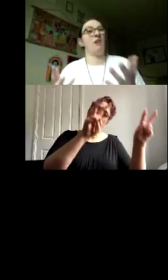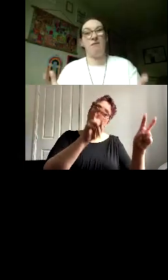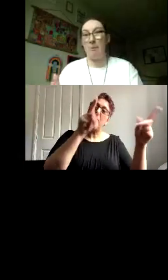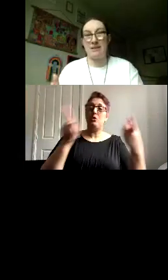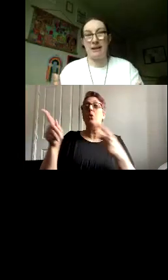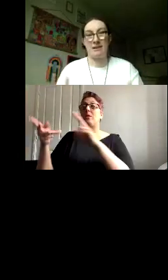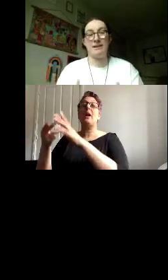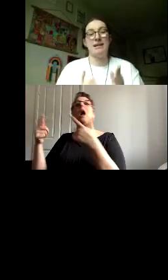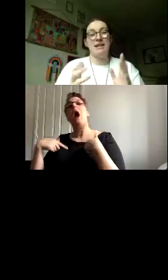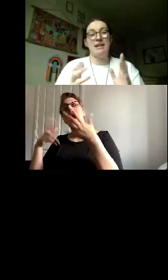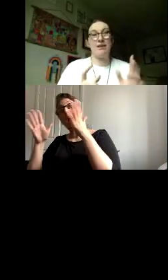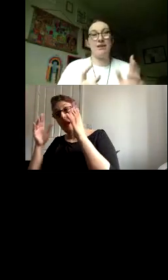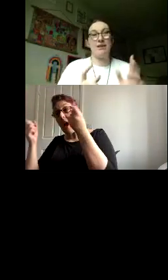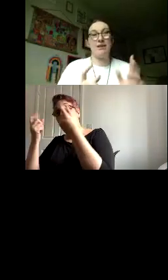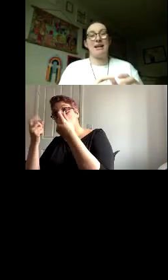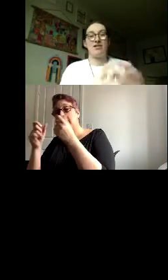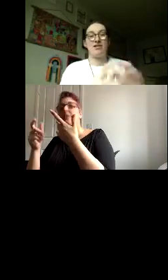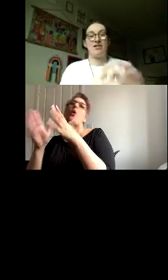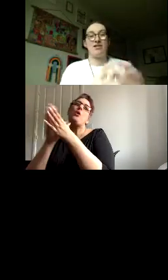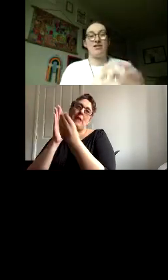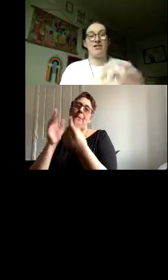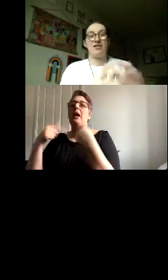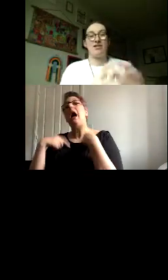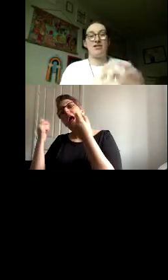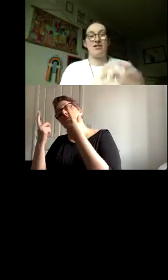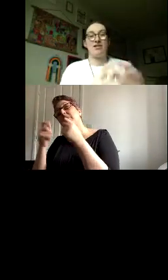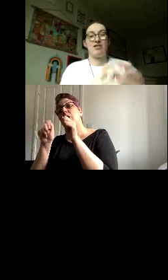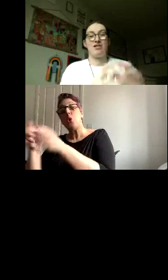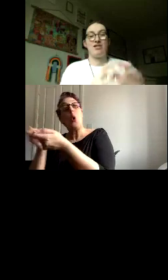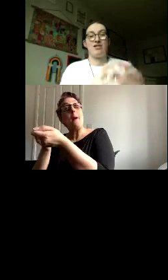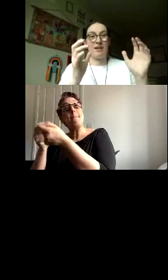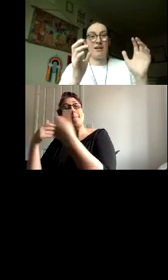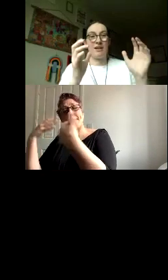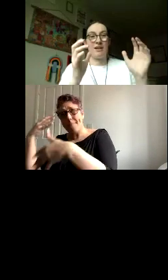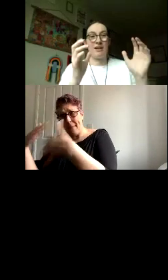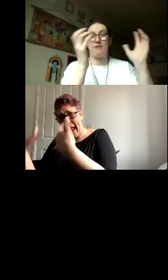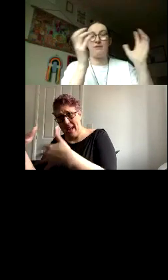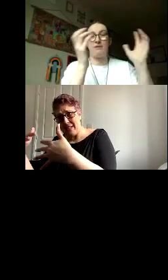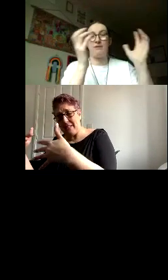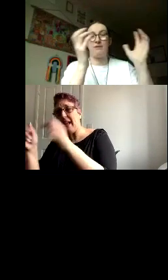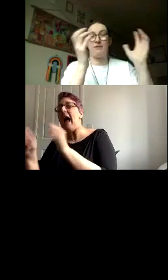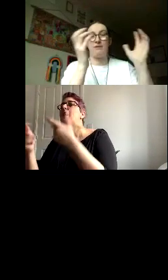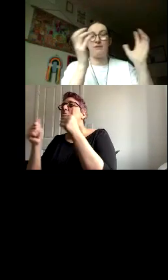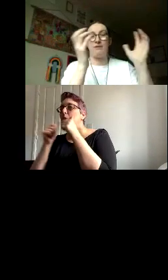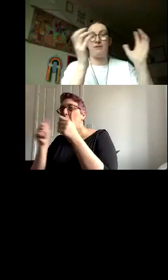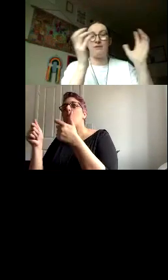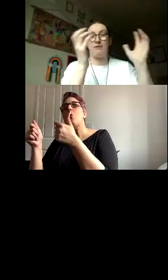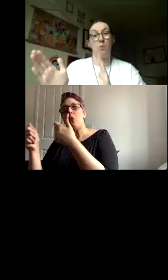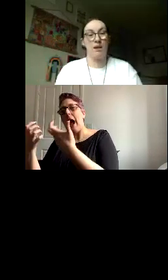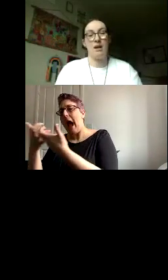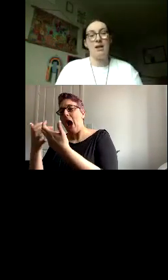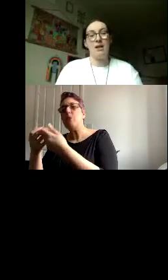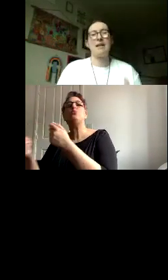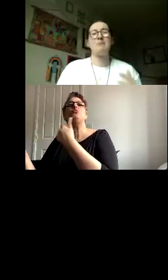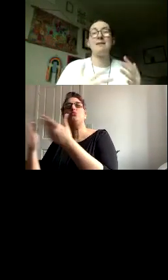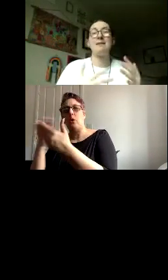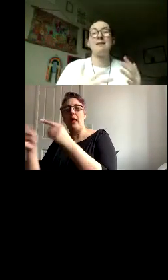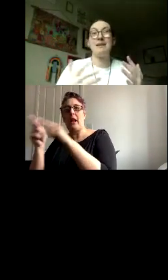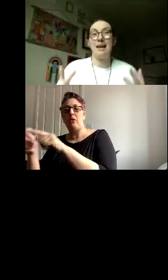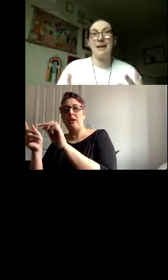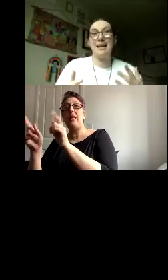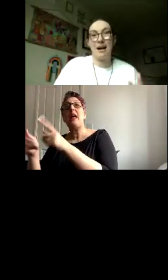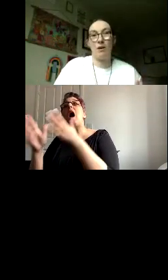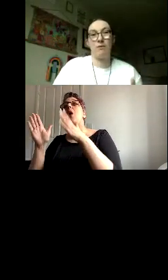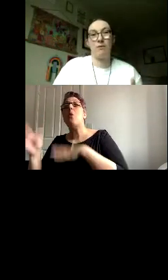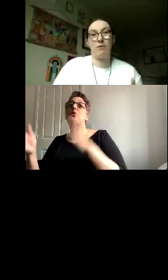nausea and vomiting. So that patients have a good understanding of the context where we are going. That's